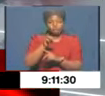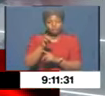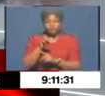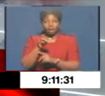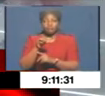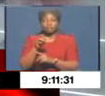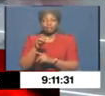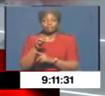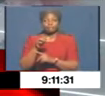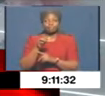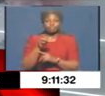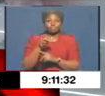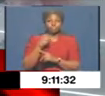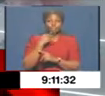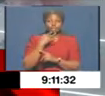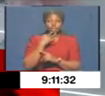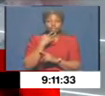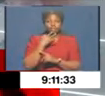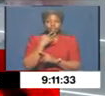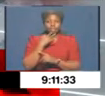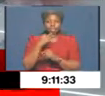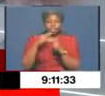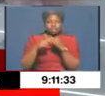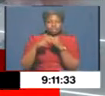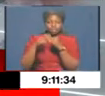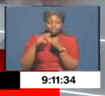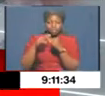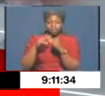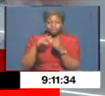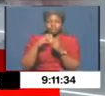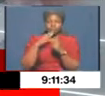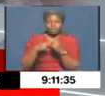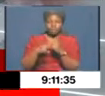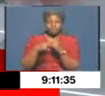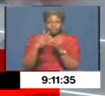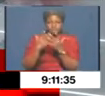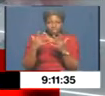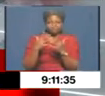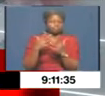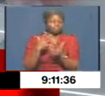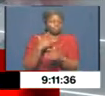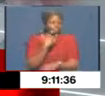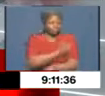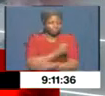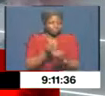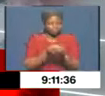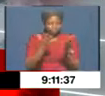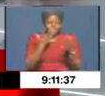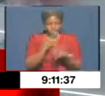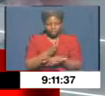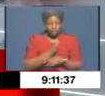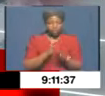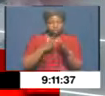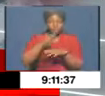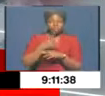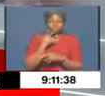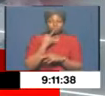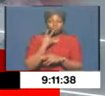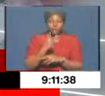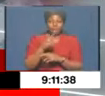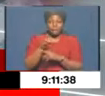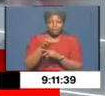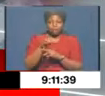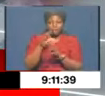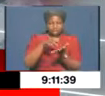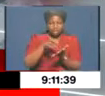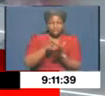2,807,945 vaccines have been administered. Now, globally, over 218 million cases have been reported, with the number